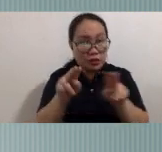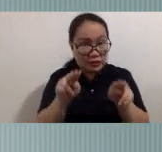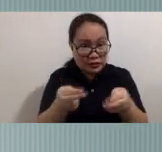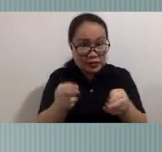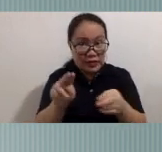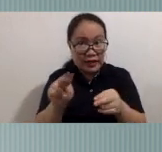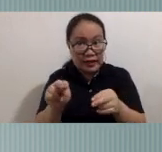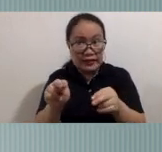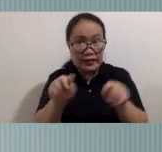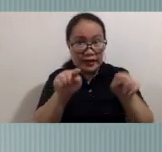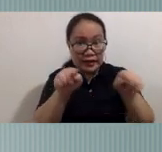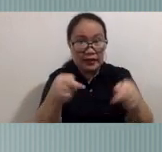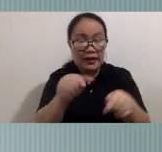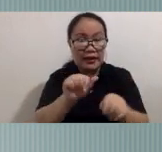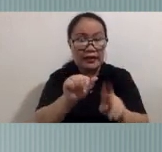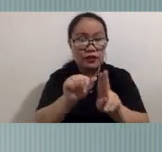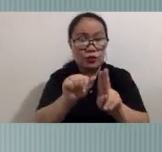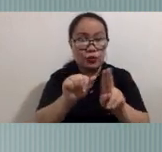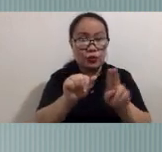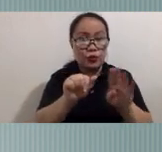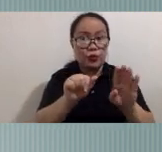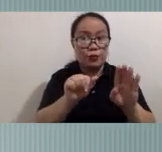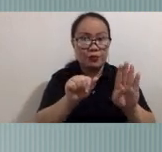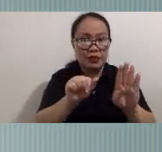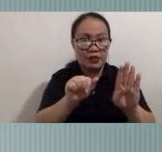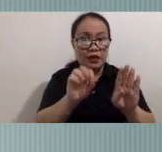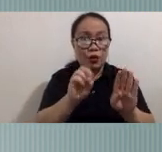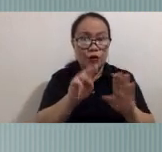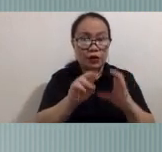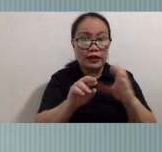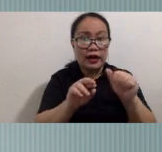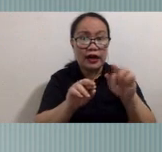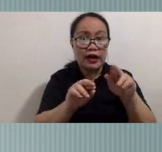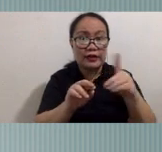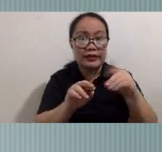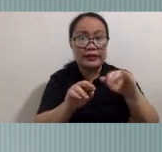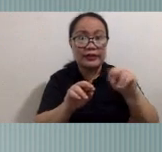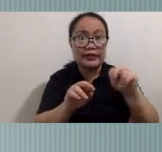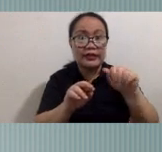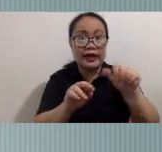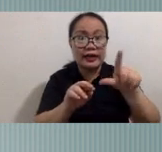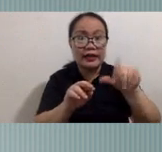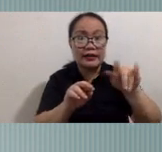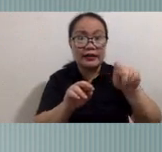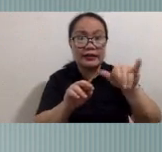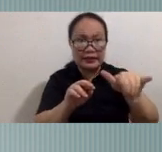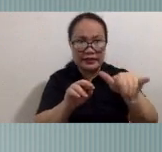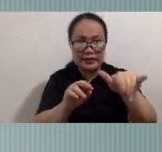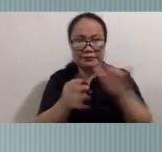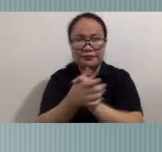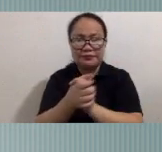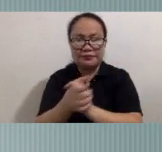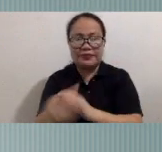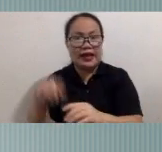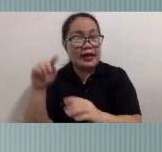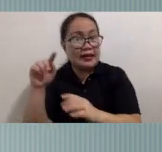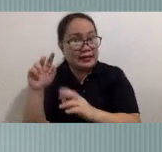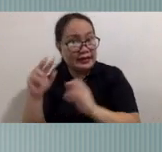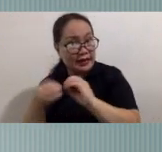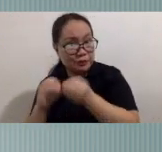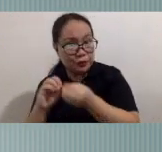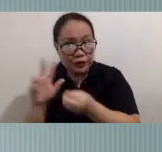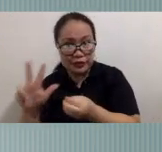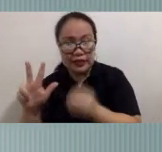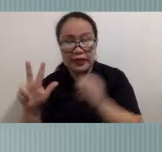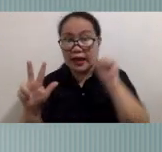be A union B, or the cardinality of A union B. Apple only, so only means